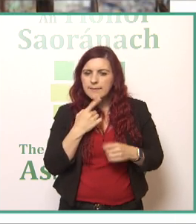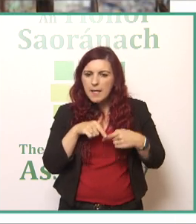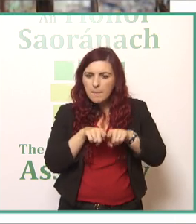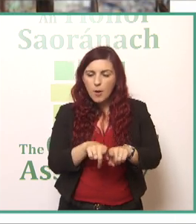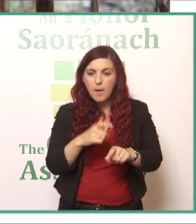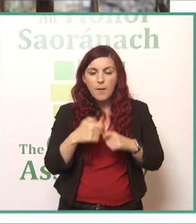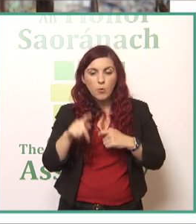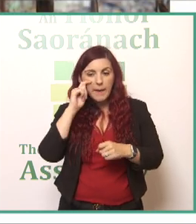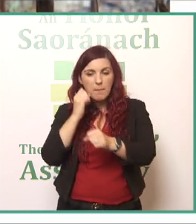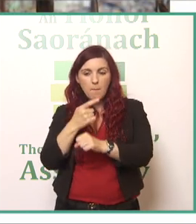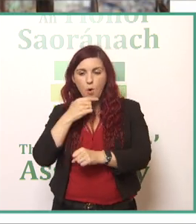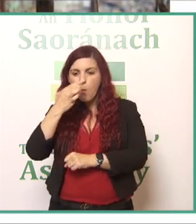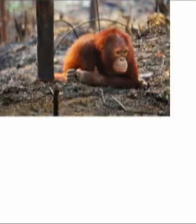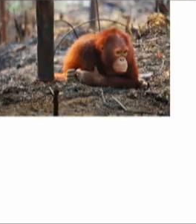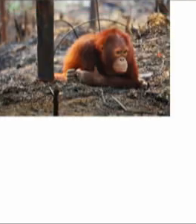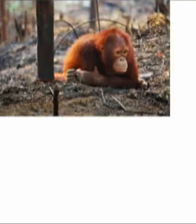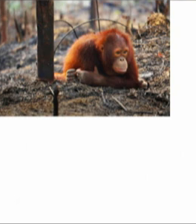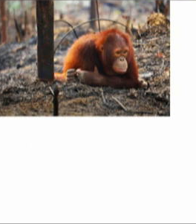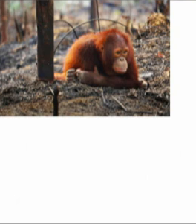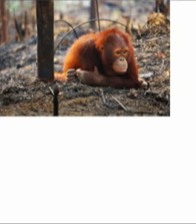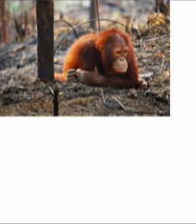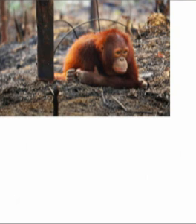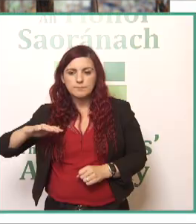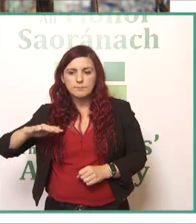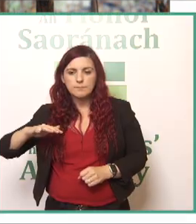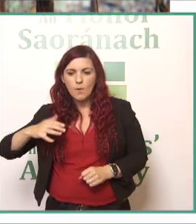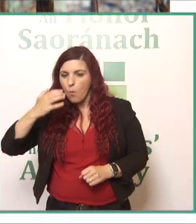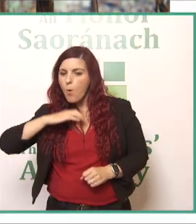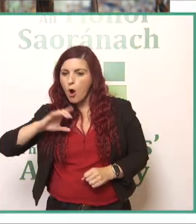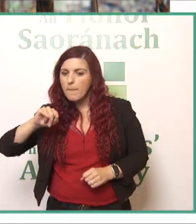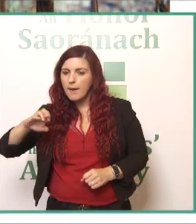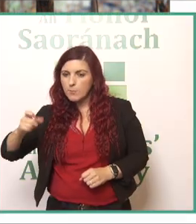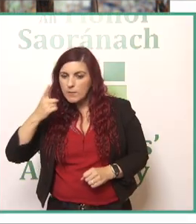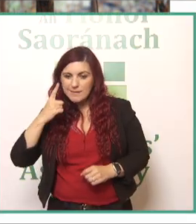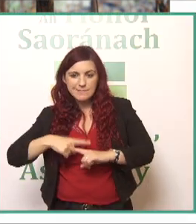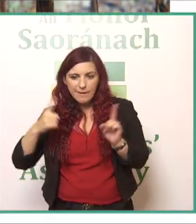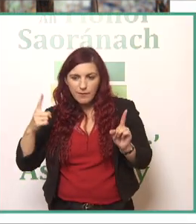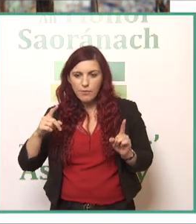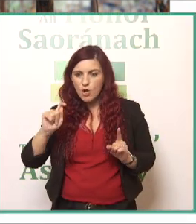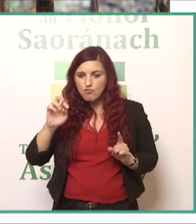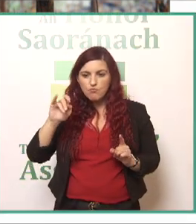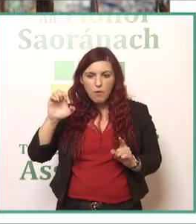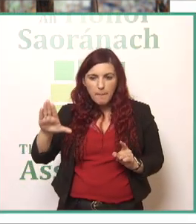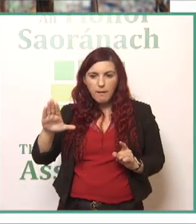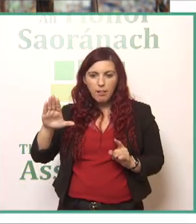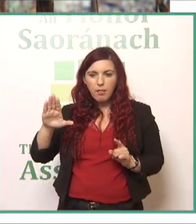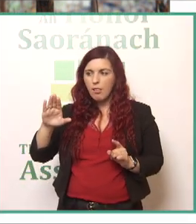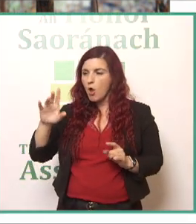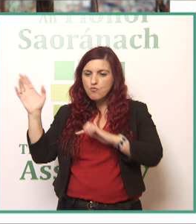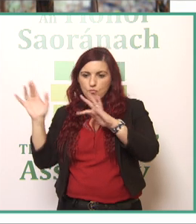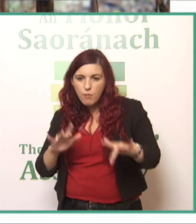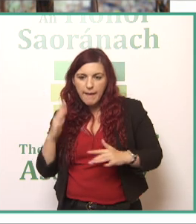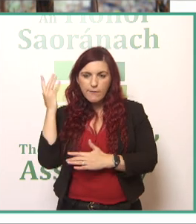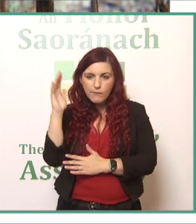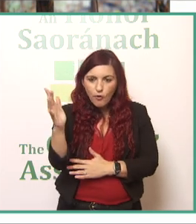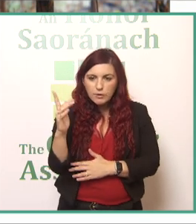get to the tropical regions, we see they're really different. They're tropical peatlands, they're tropical rainforests with huge